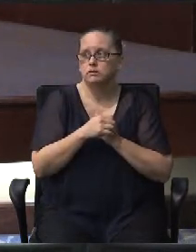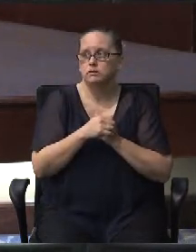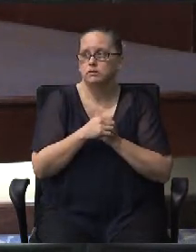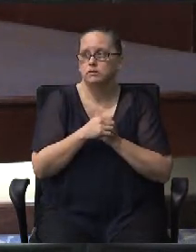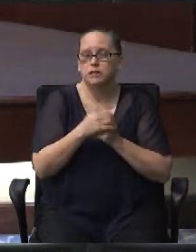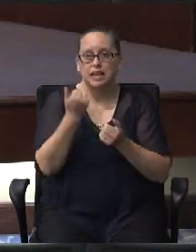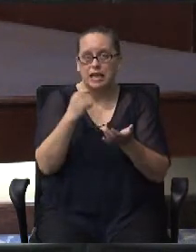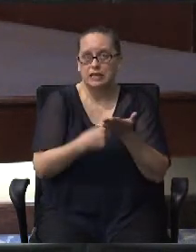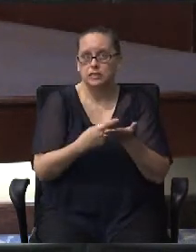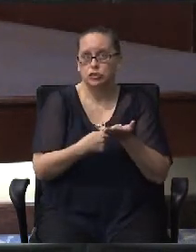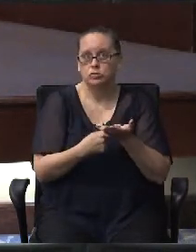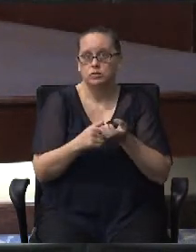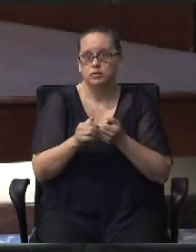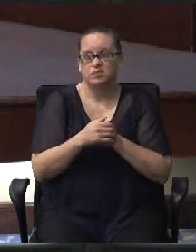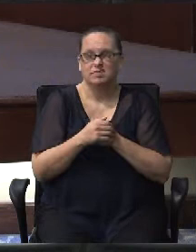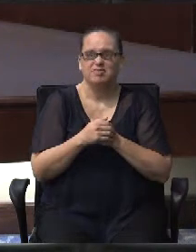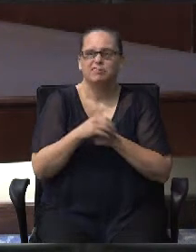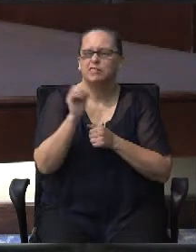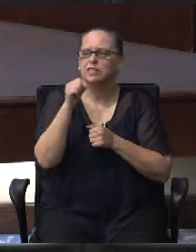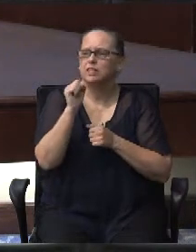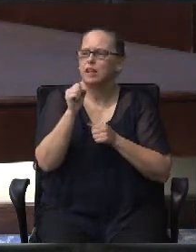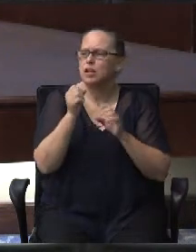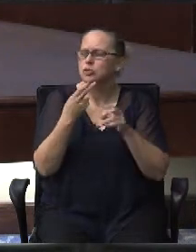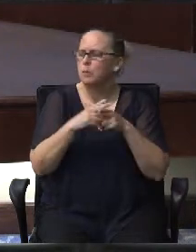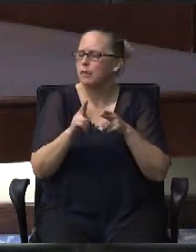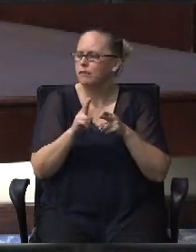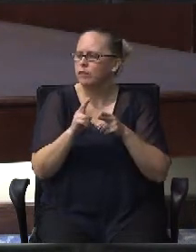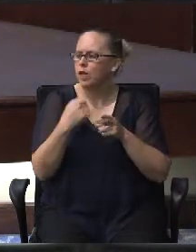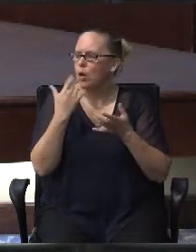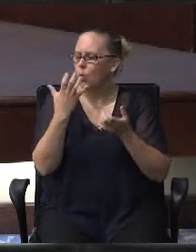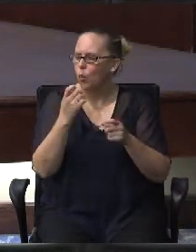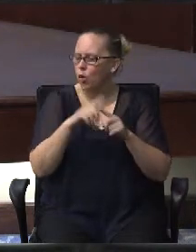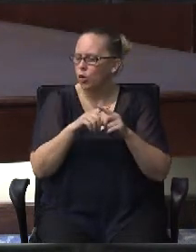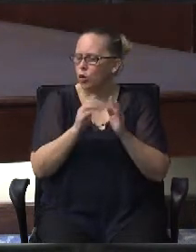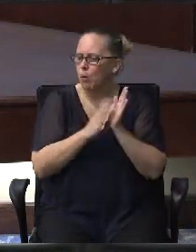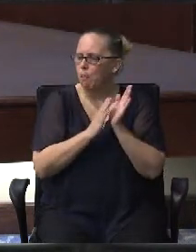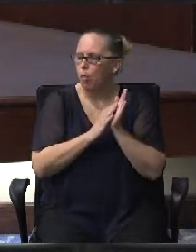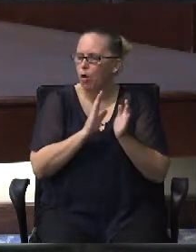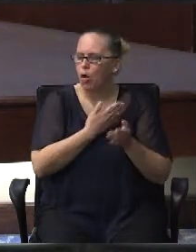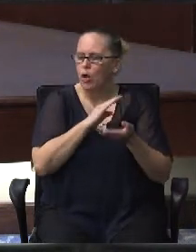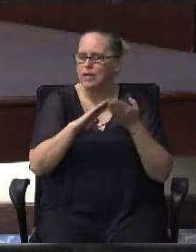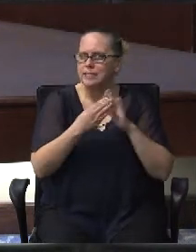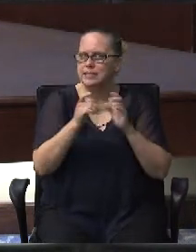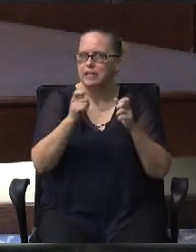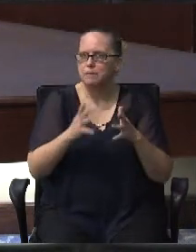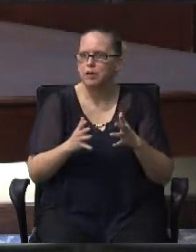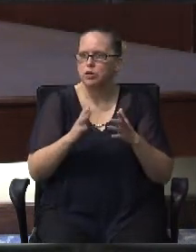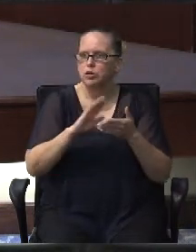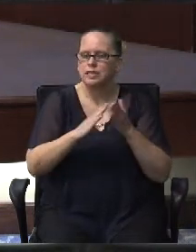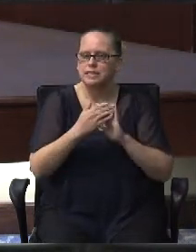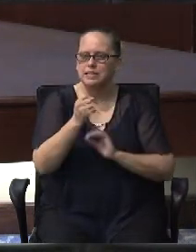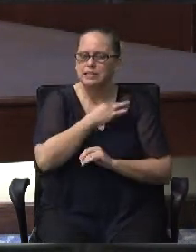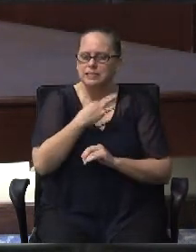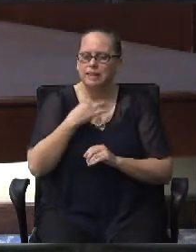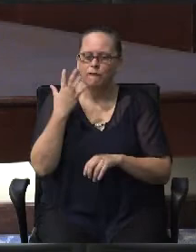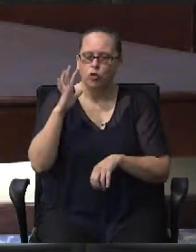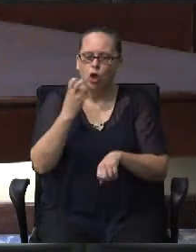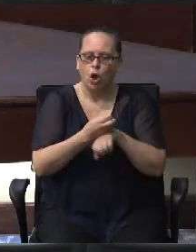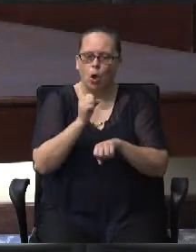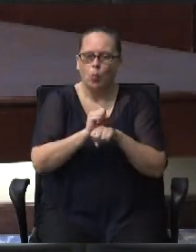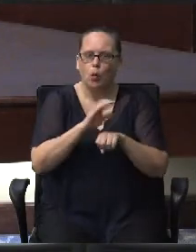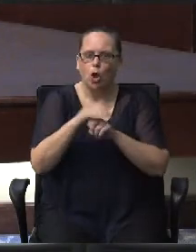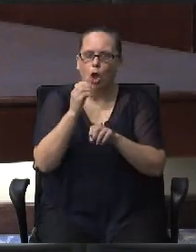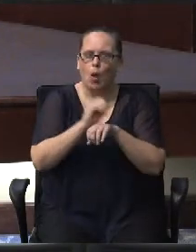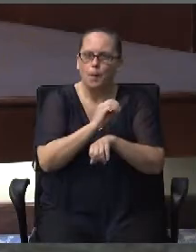Any discussion? Yes, Mayor, just briefly, I wanted to applaud our city manager and city staff for their hard work on the